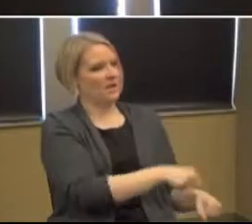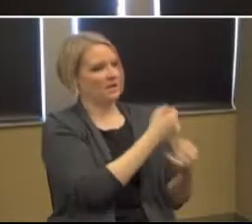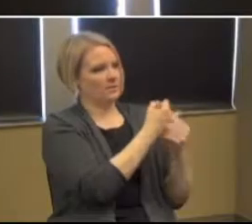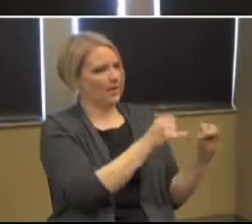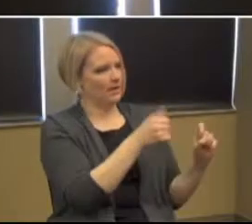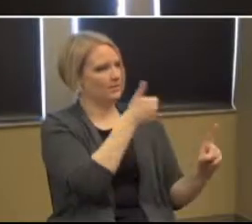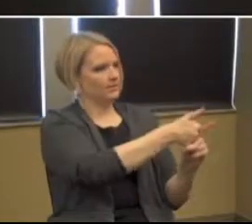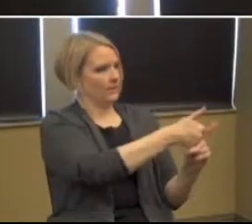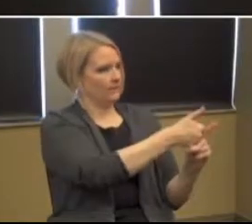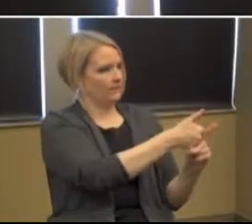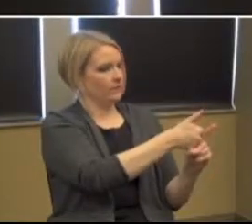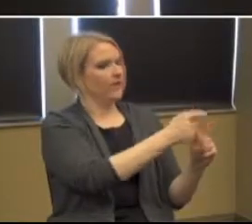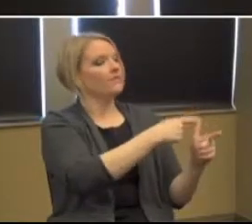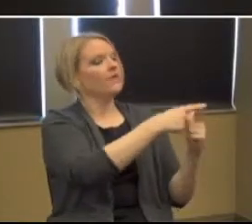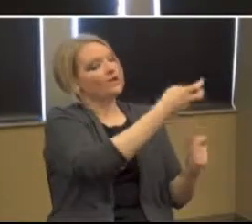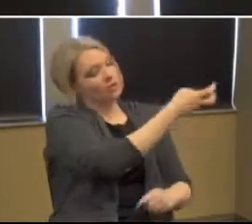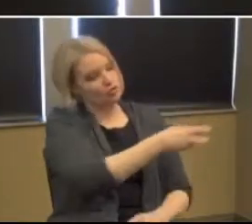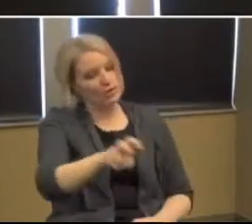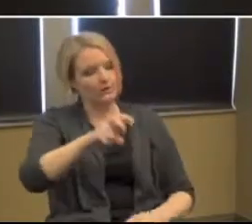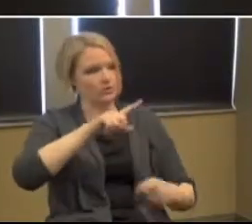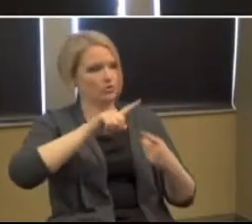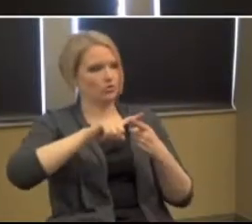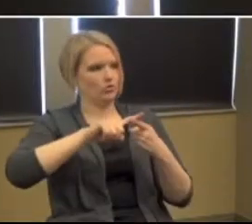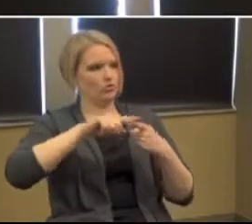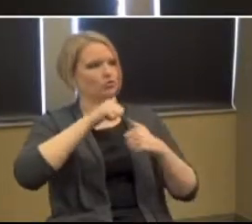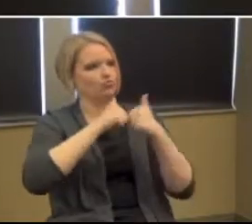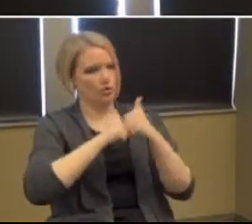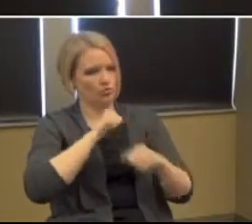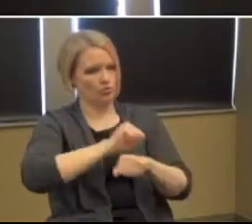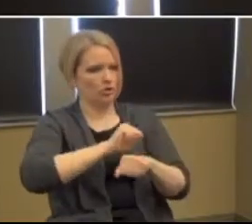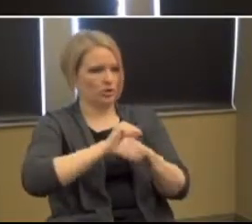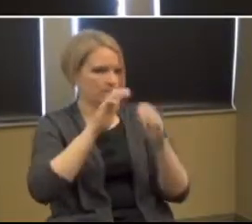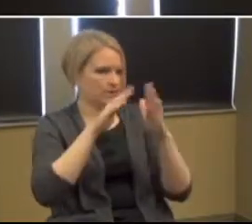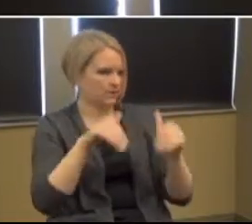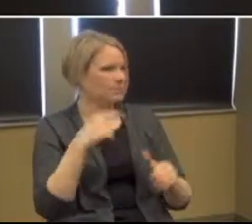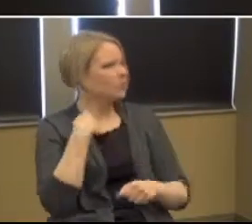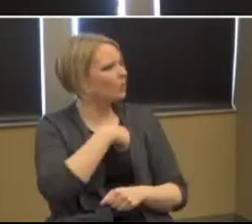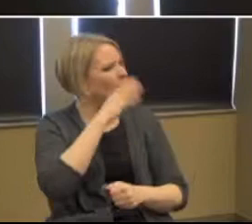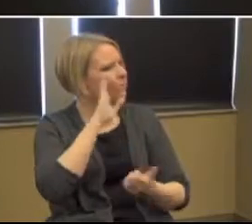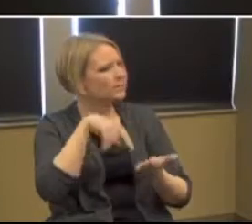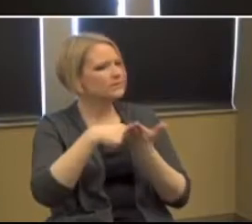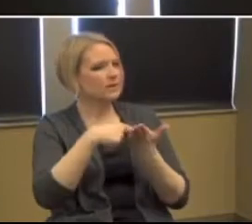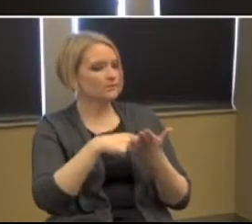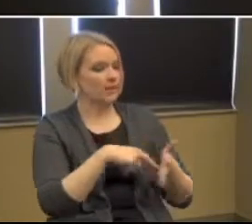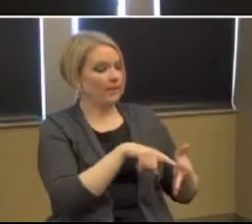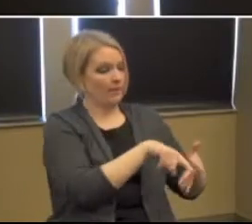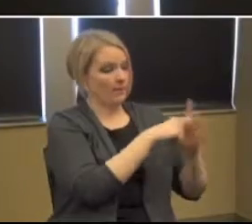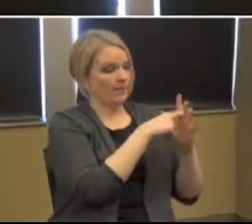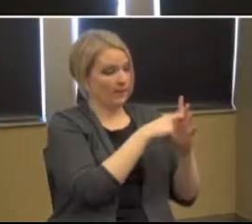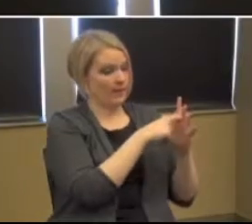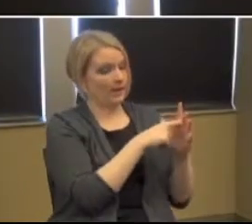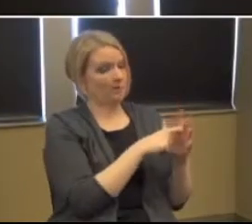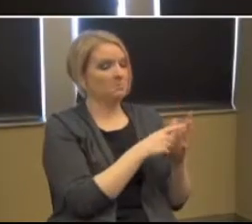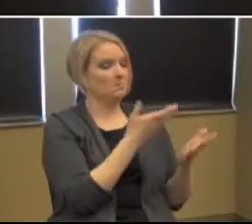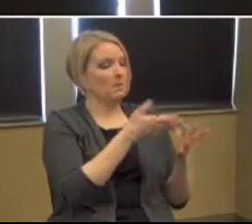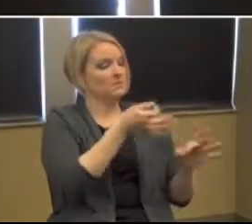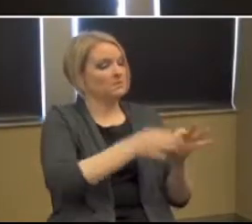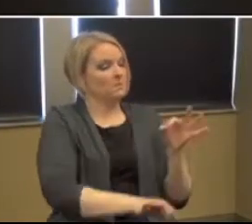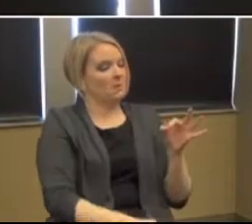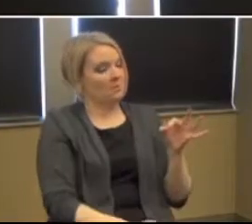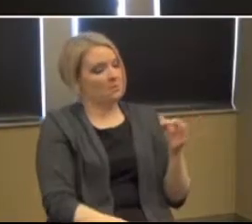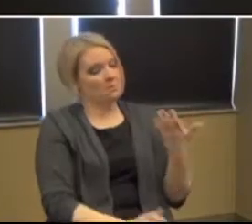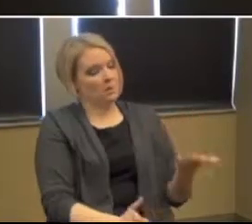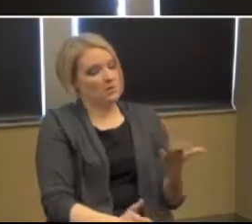independently, and then you put it into that structured work system. And we'll talk about it first. It might be something really simple. It might be